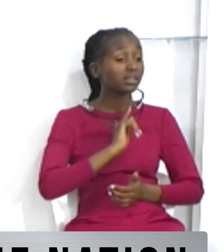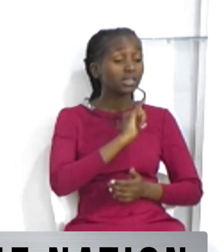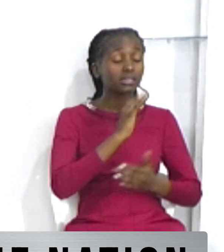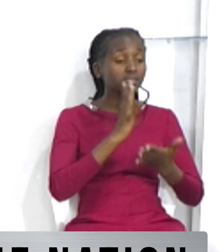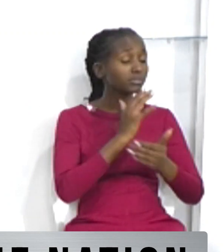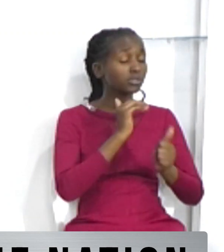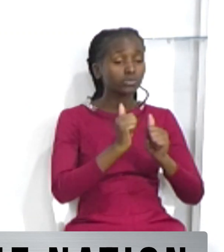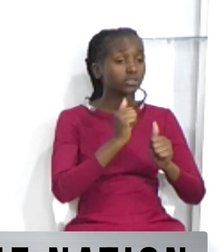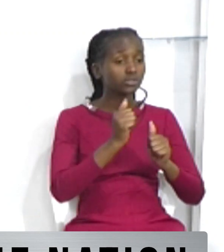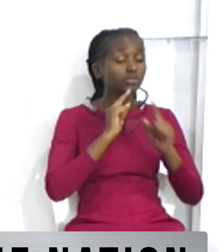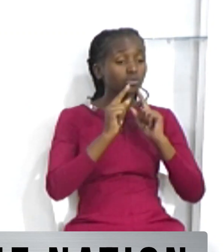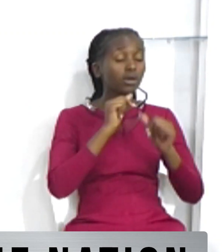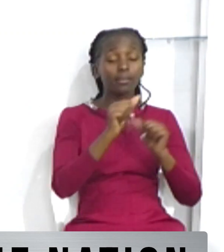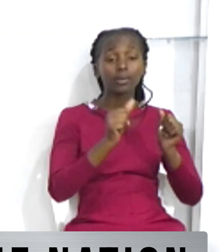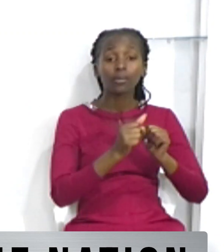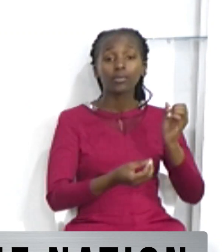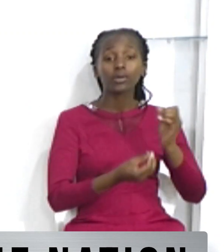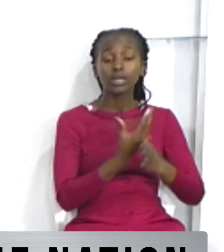is also production.